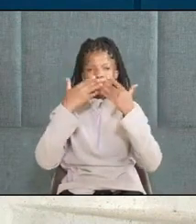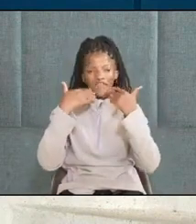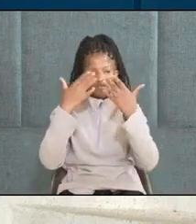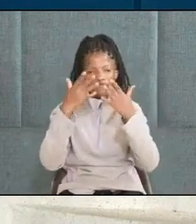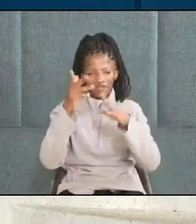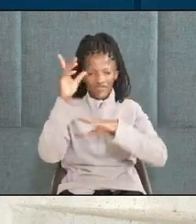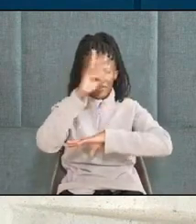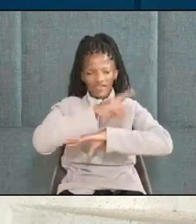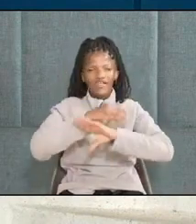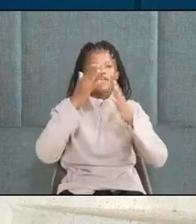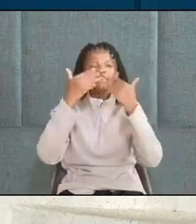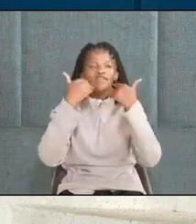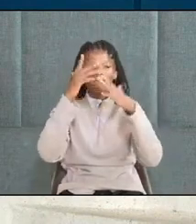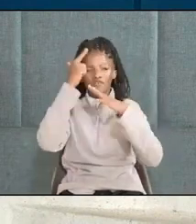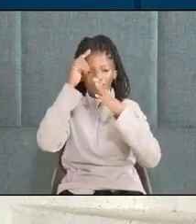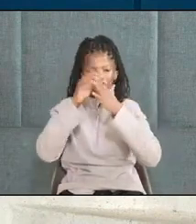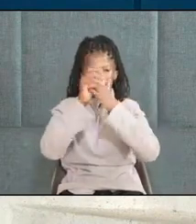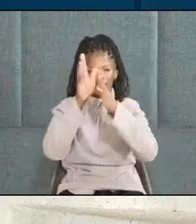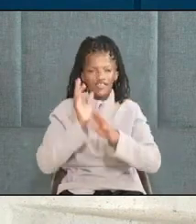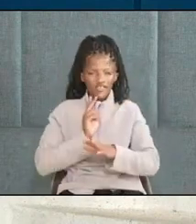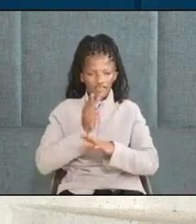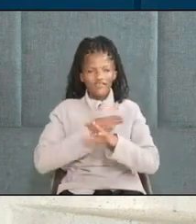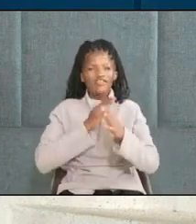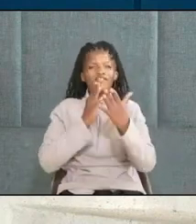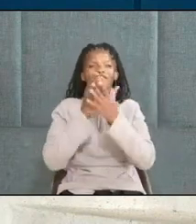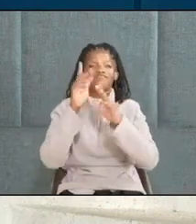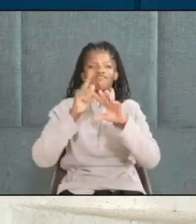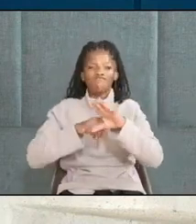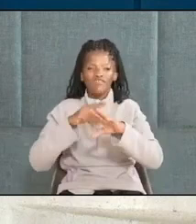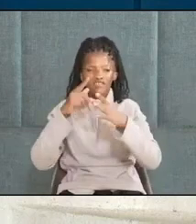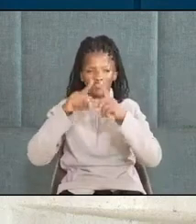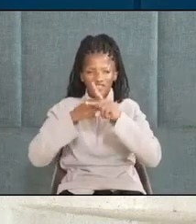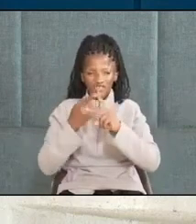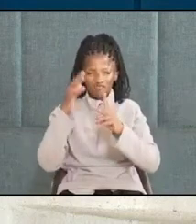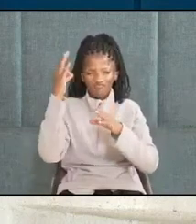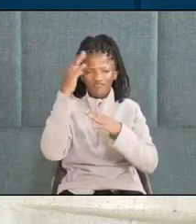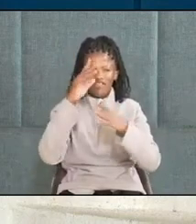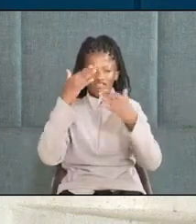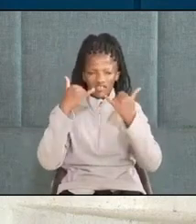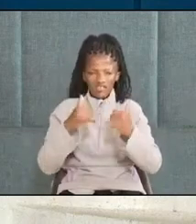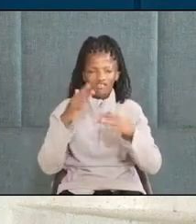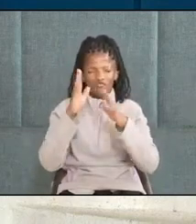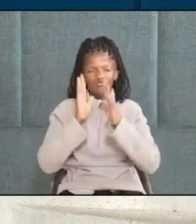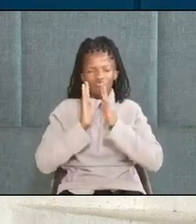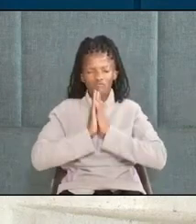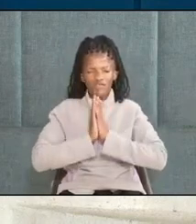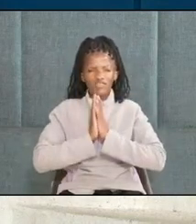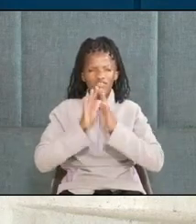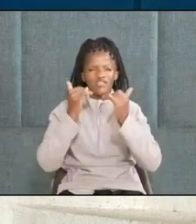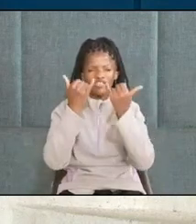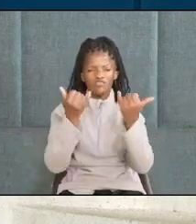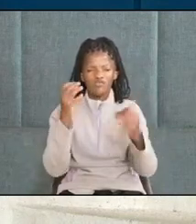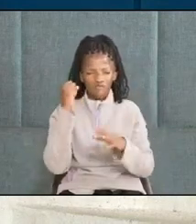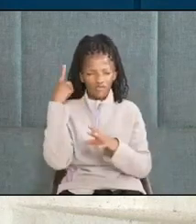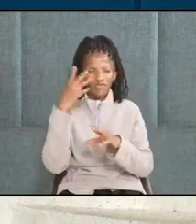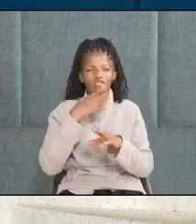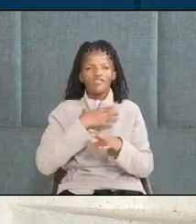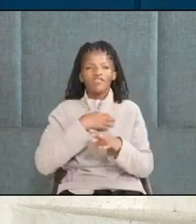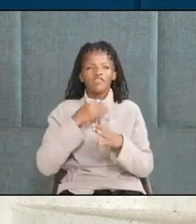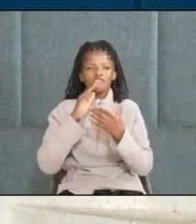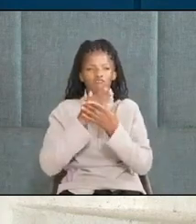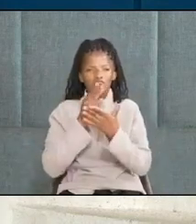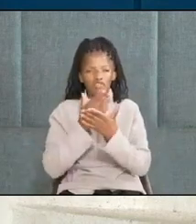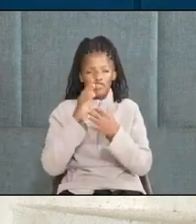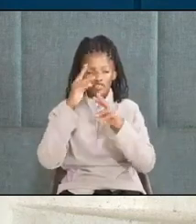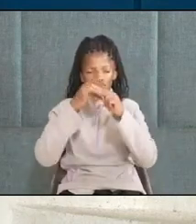for this day, thanking you for guiding us when we started our sermon until now. We do pray that your children have understood and learned something, and